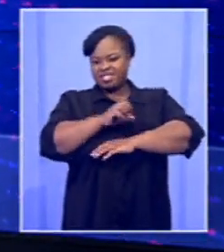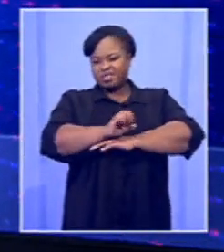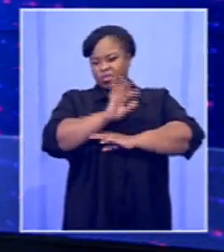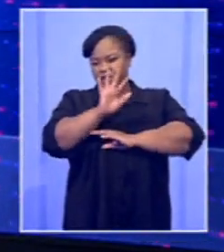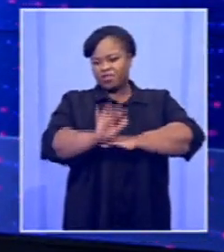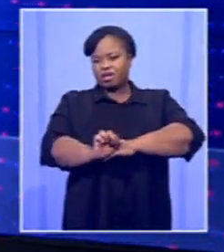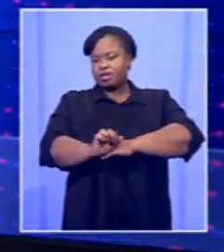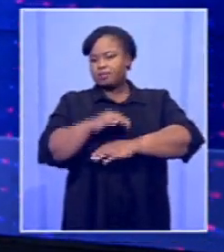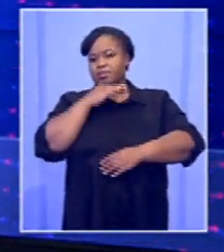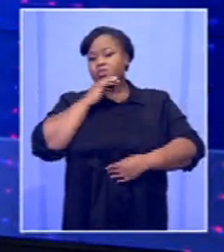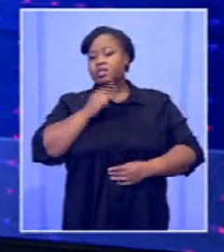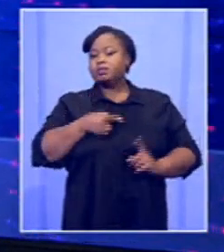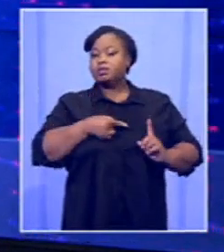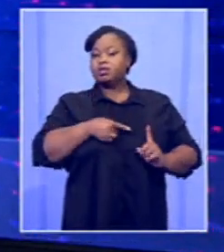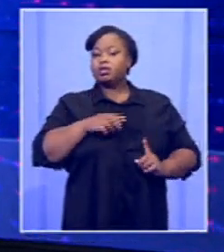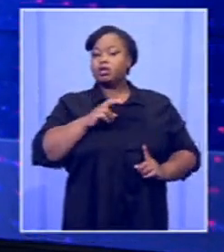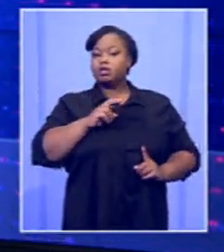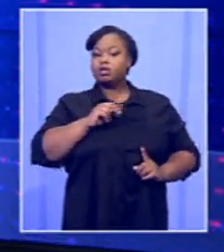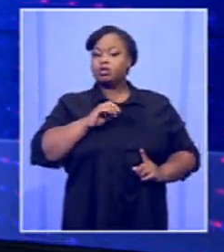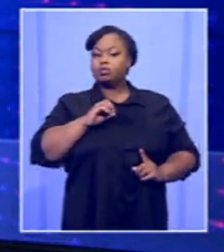Nomshado is with